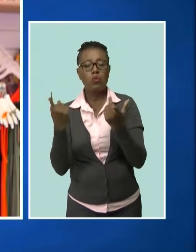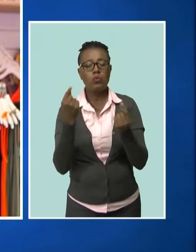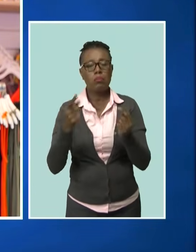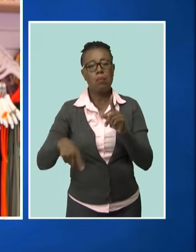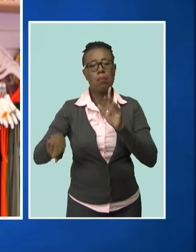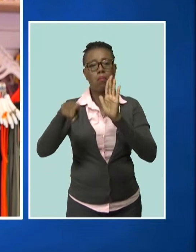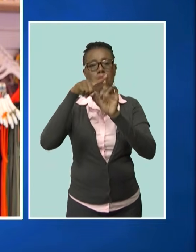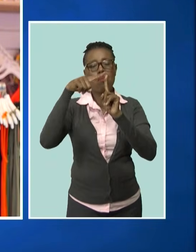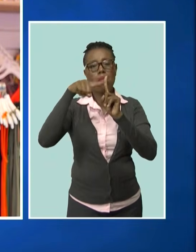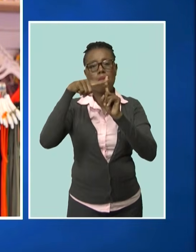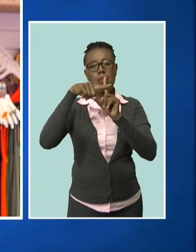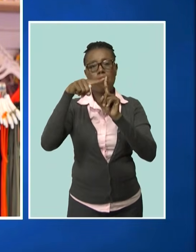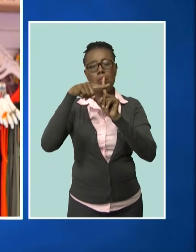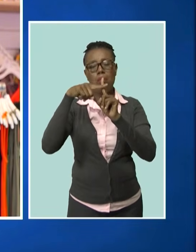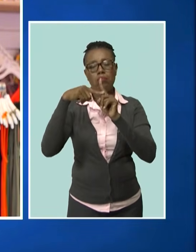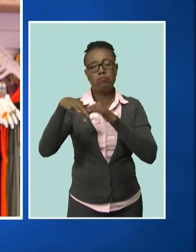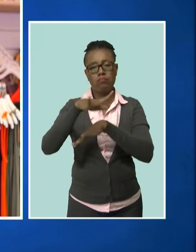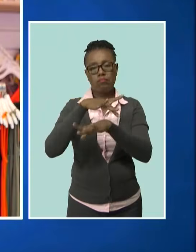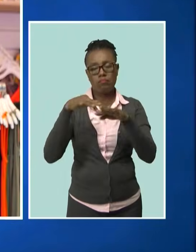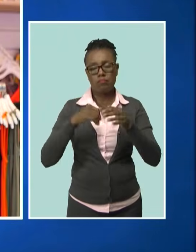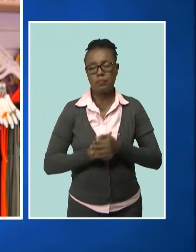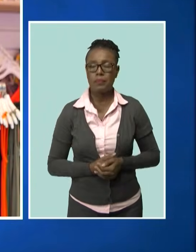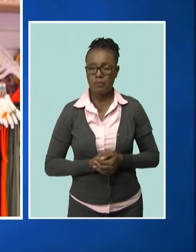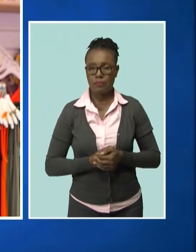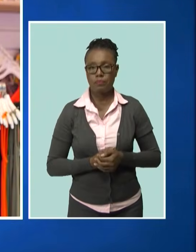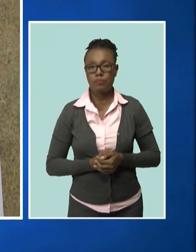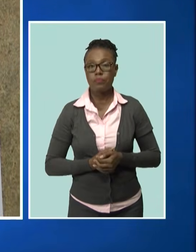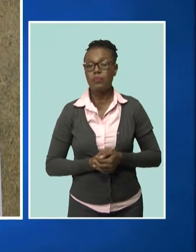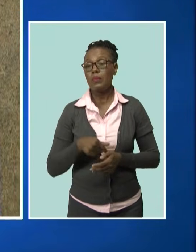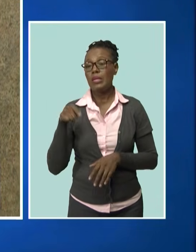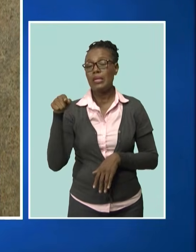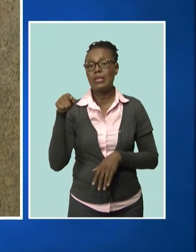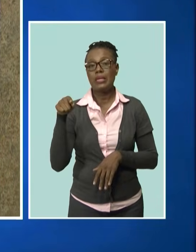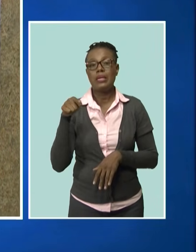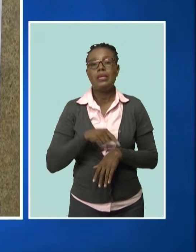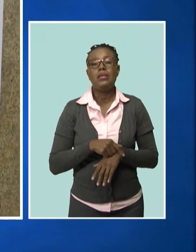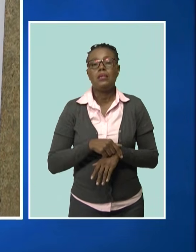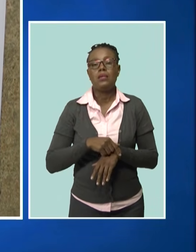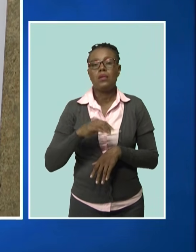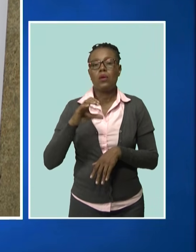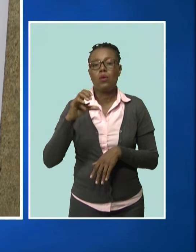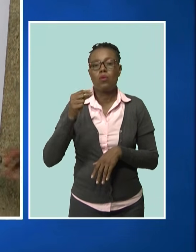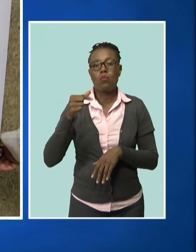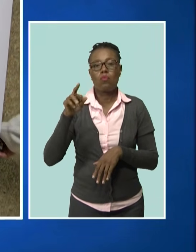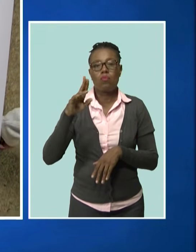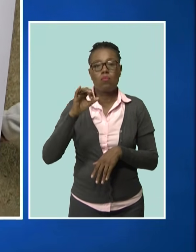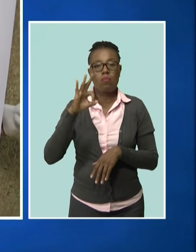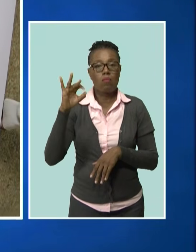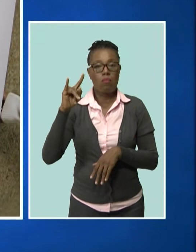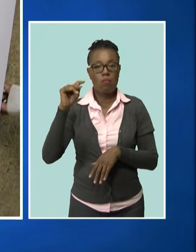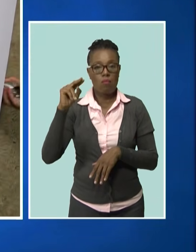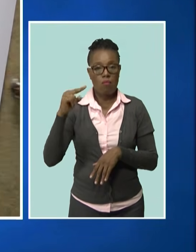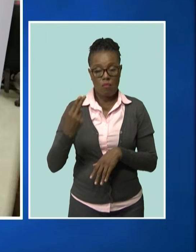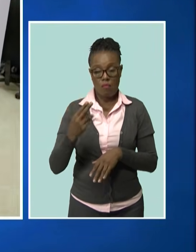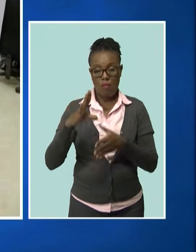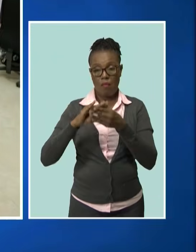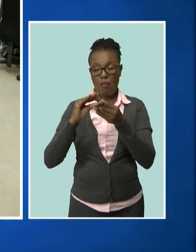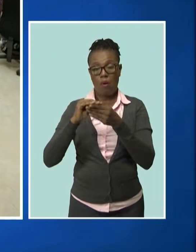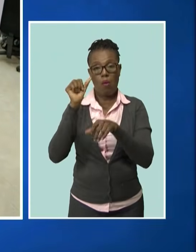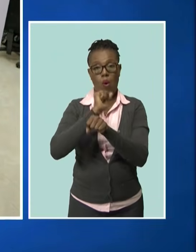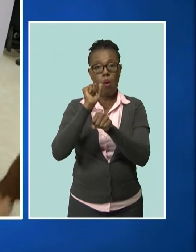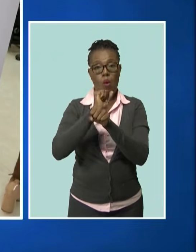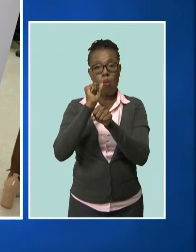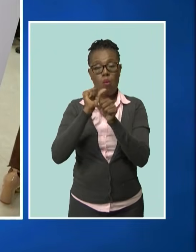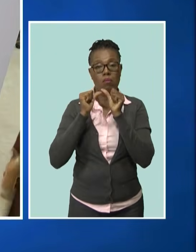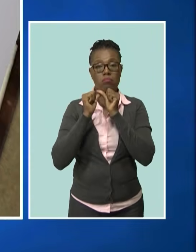Minister of Sport, Youth and Community Empowerment, Charles Griffith, described the initiative as a work in progress. He said a community business